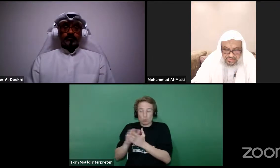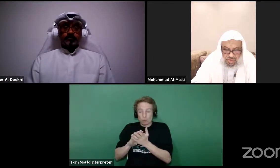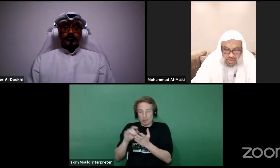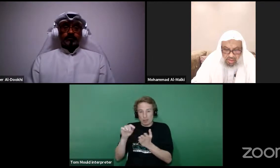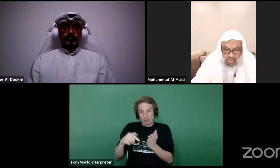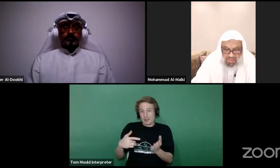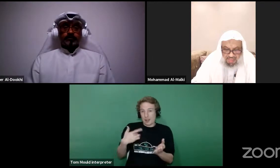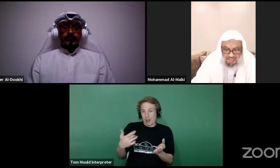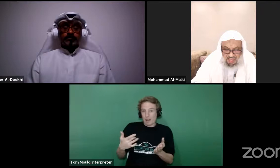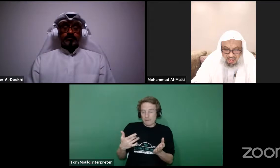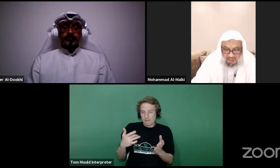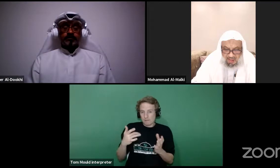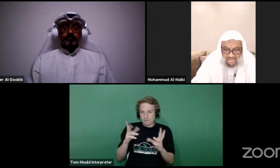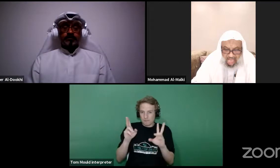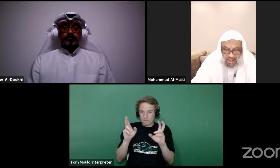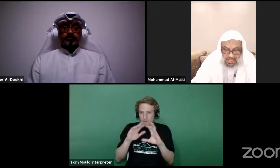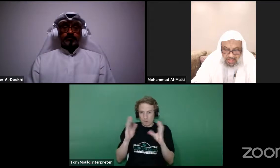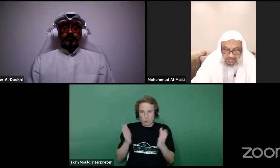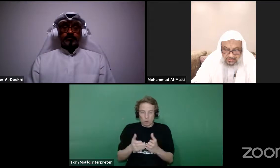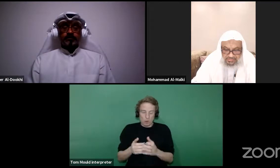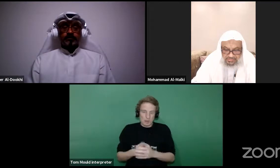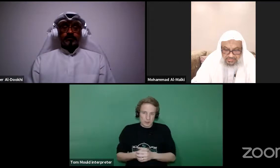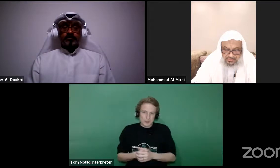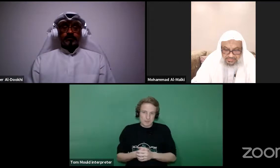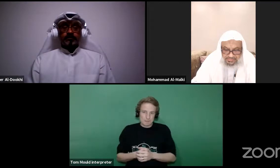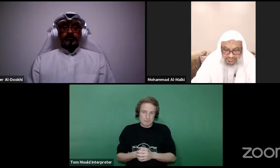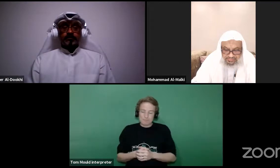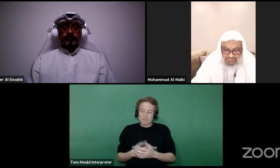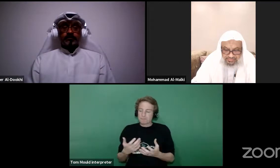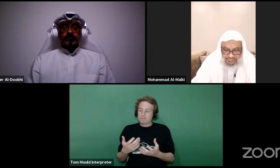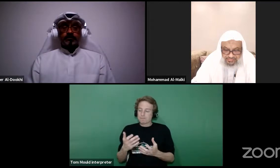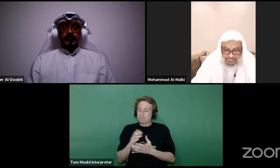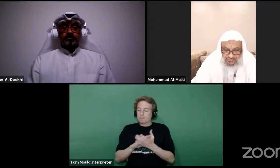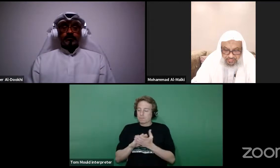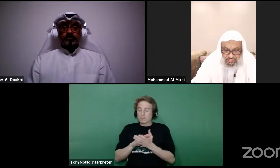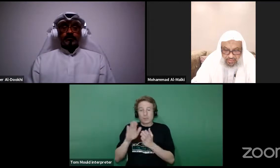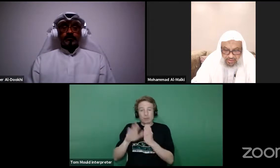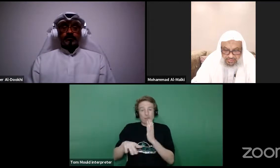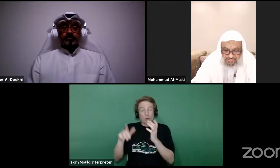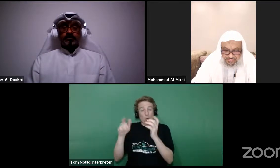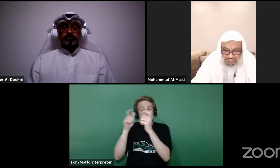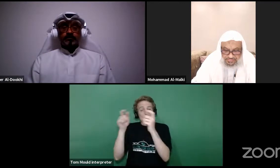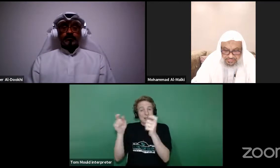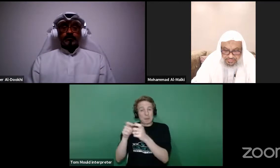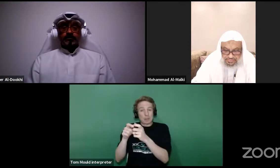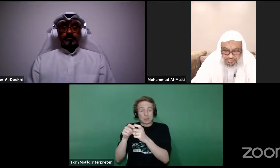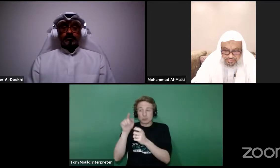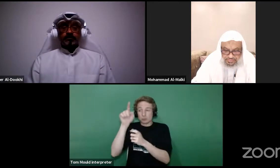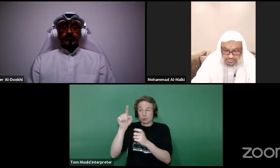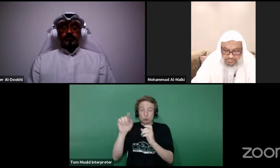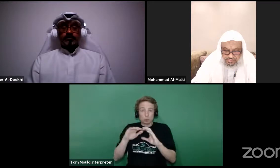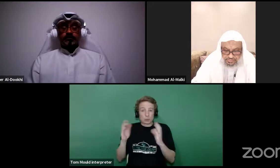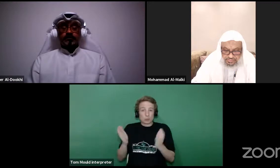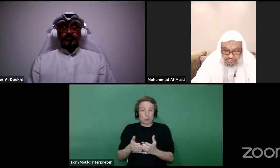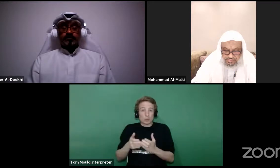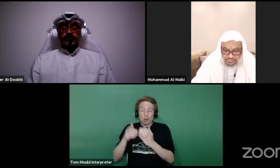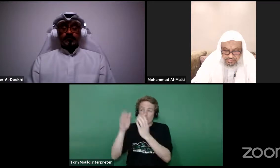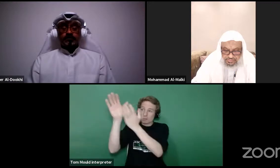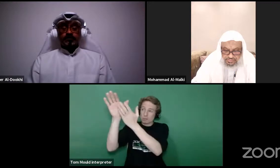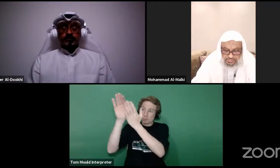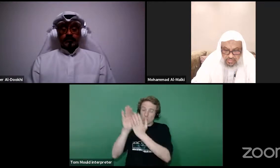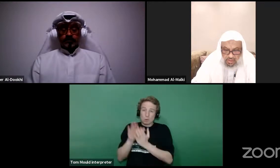revealed all at once from the preserved tablet to the dunya, and this was during